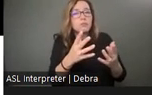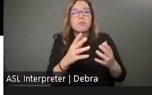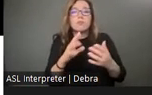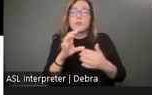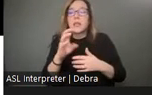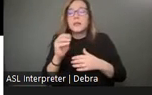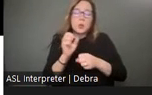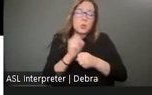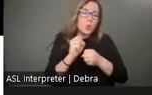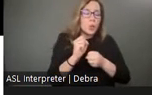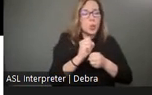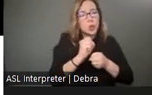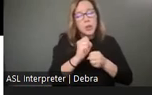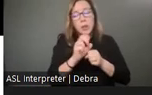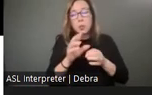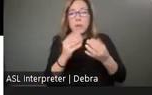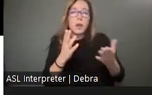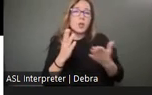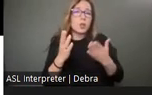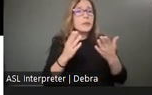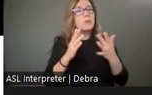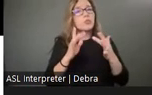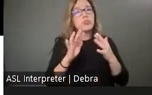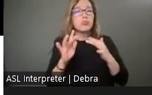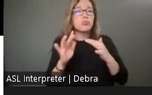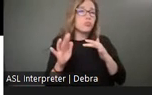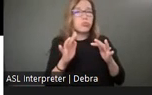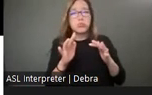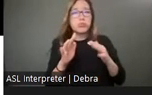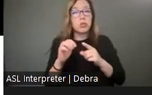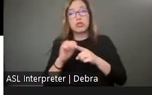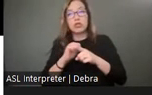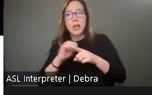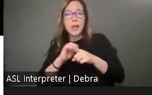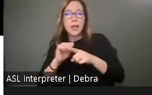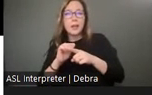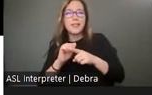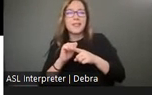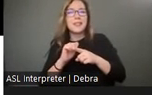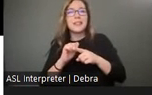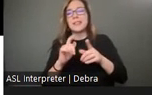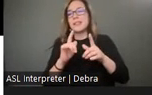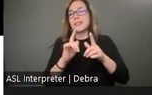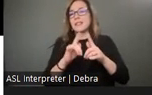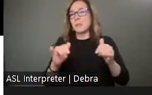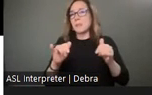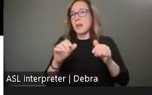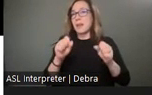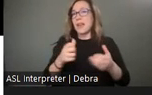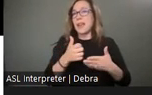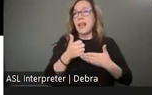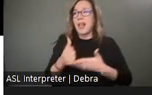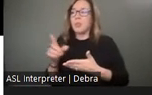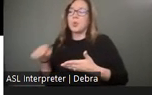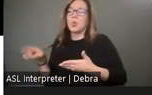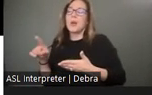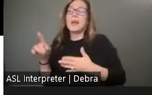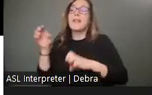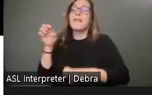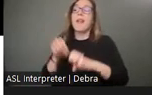working in the field and providing those services and getting trained, they're also able to help you evaluate your